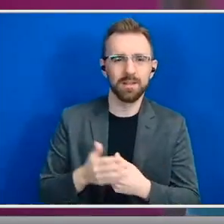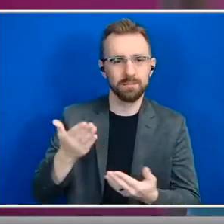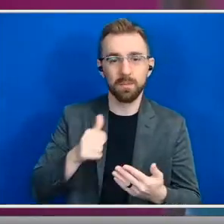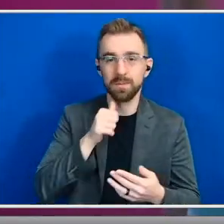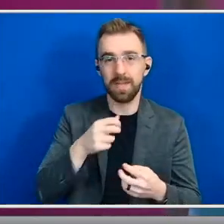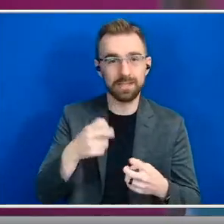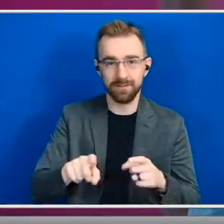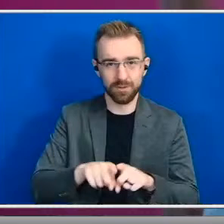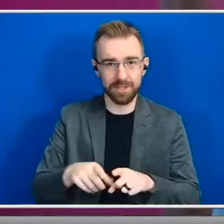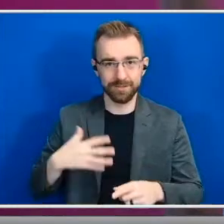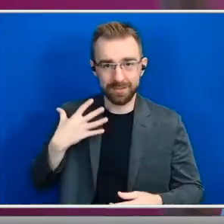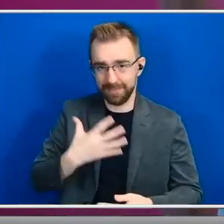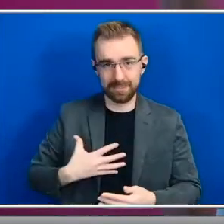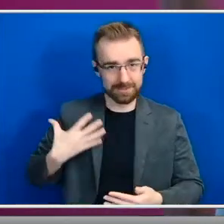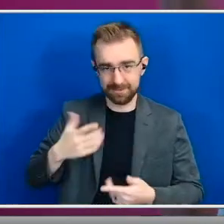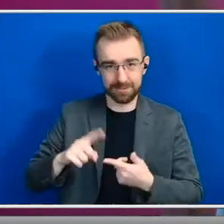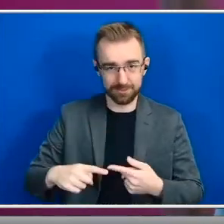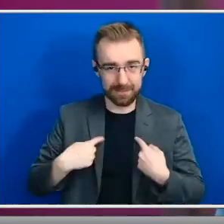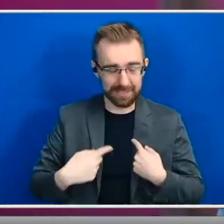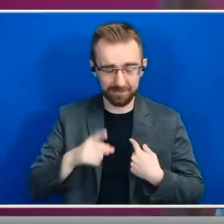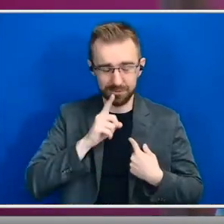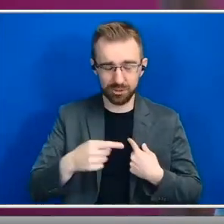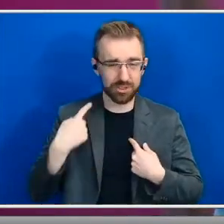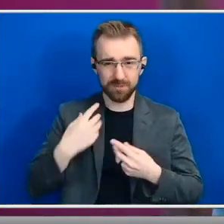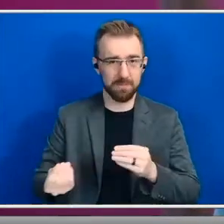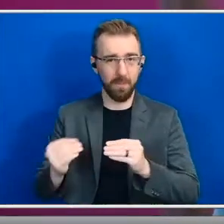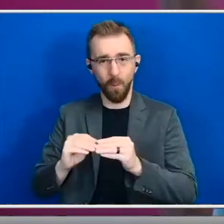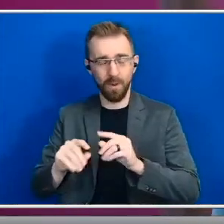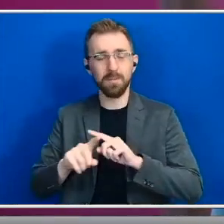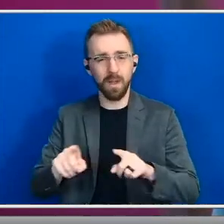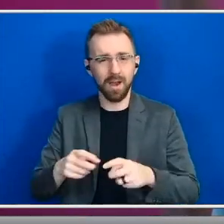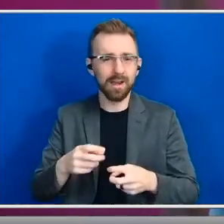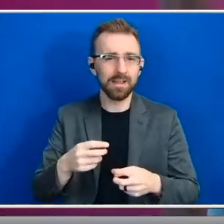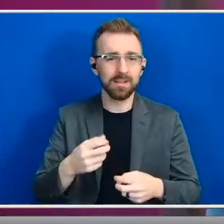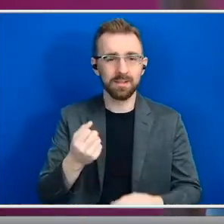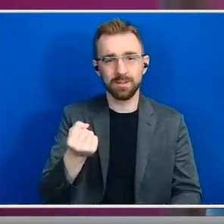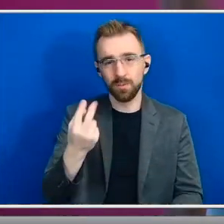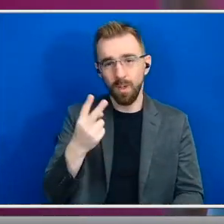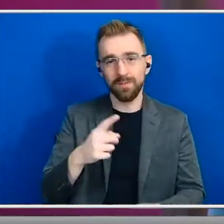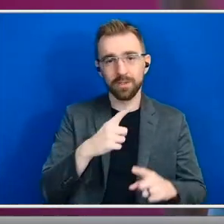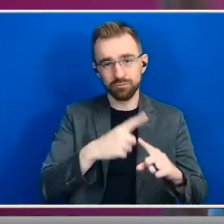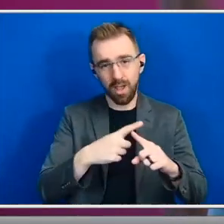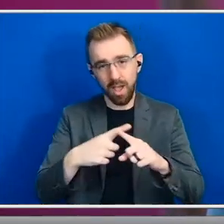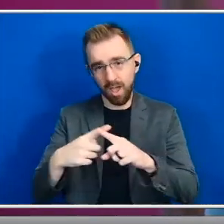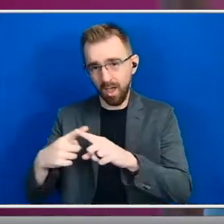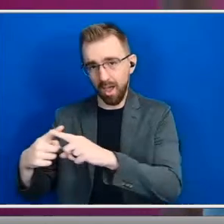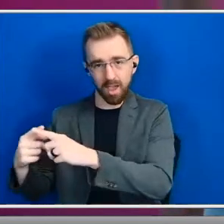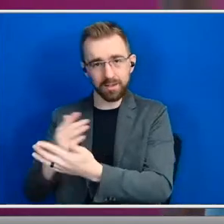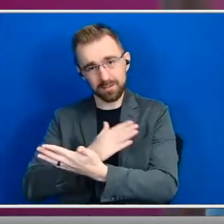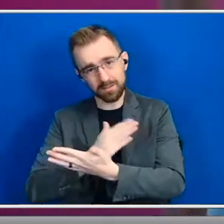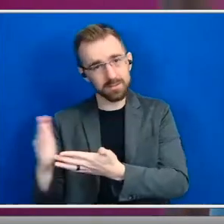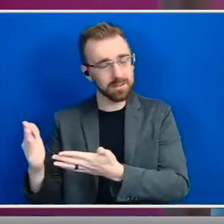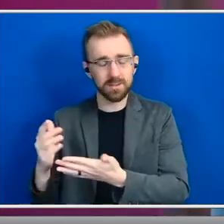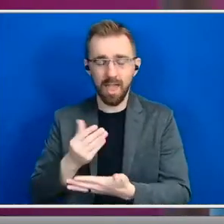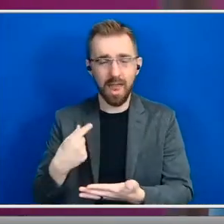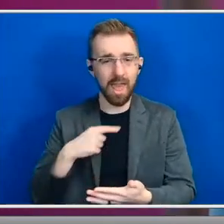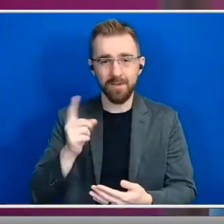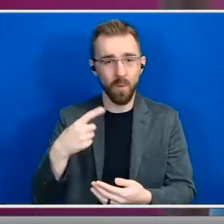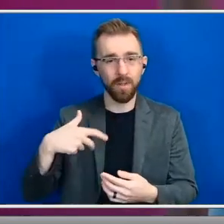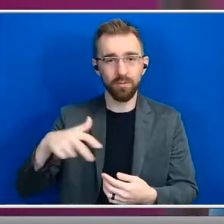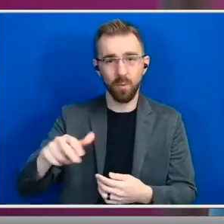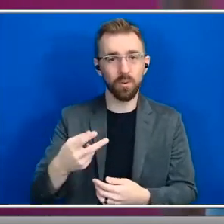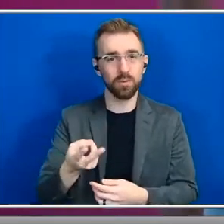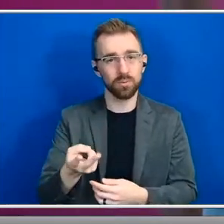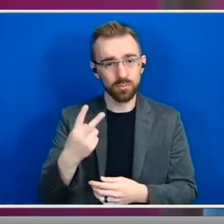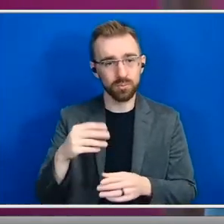did here to me, but it is a difficult 12 strikes in a row, and I've only thrown 2 of them in the last